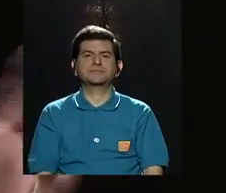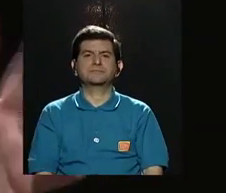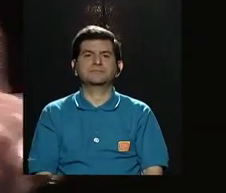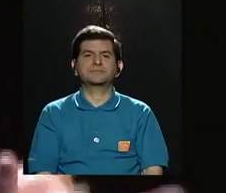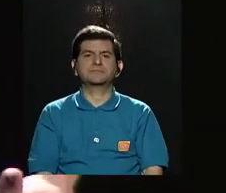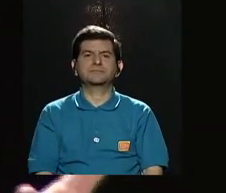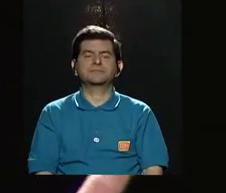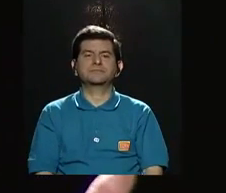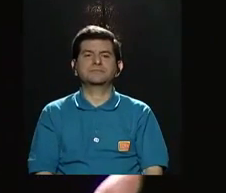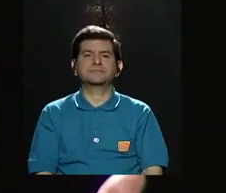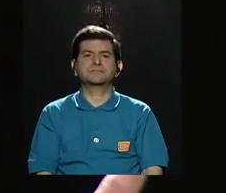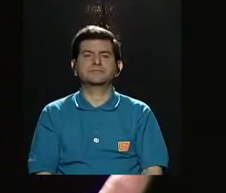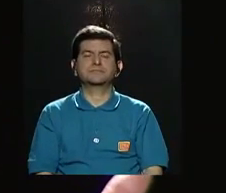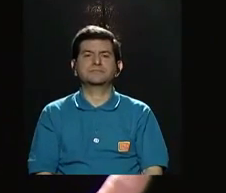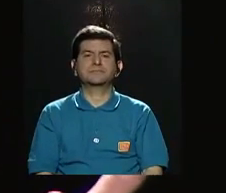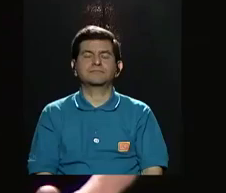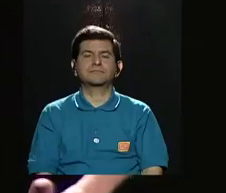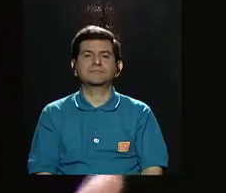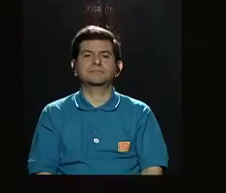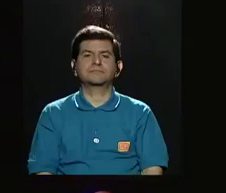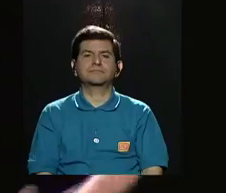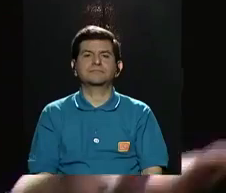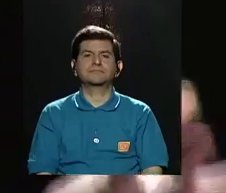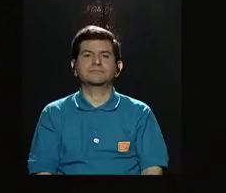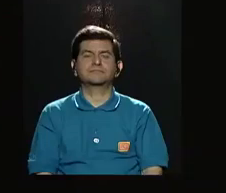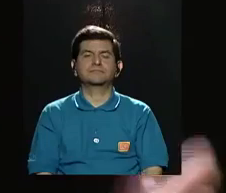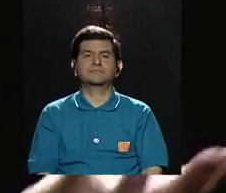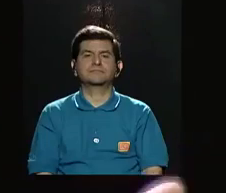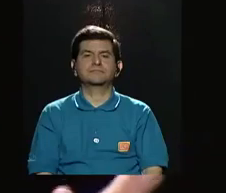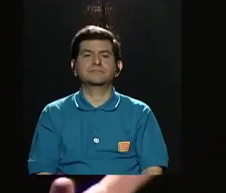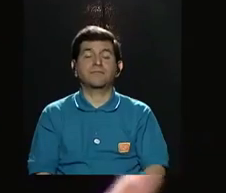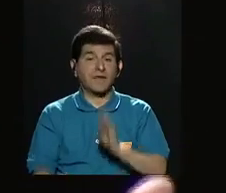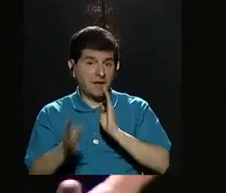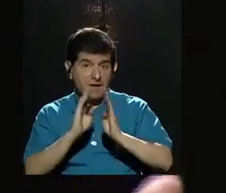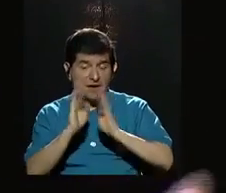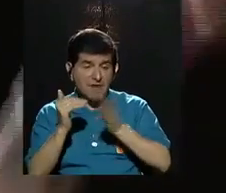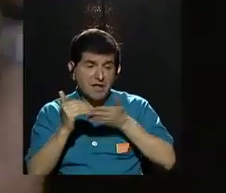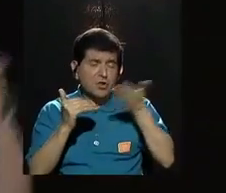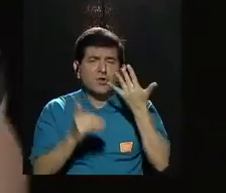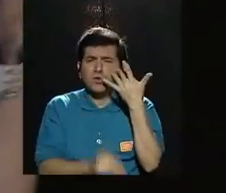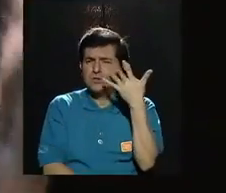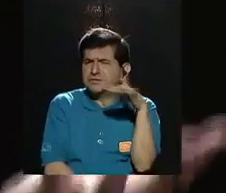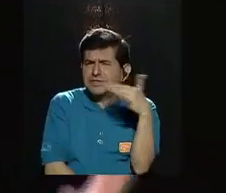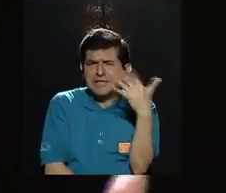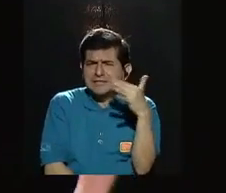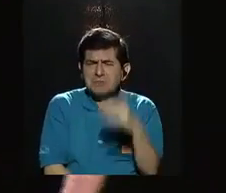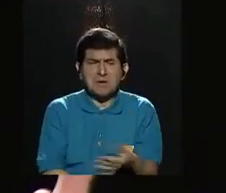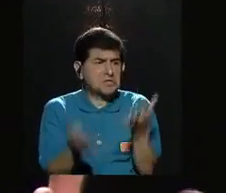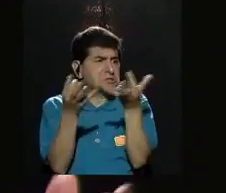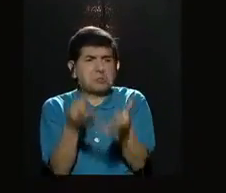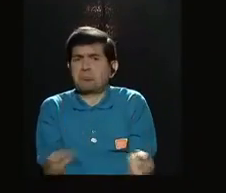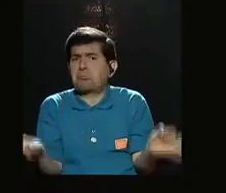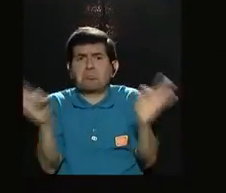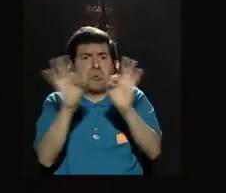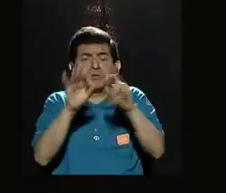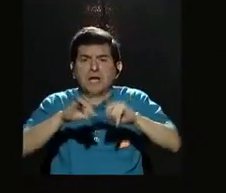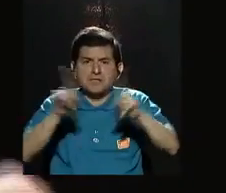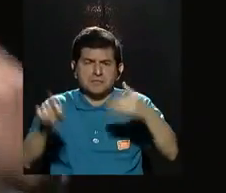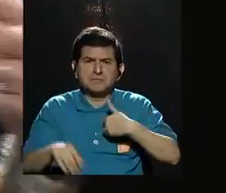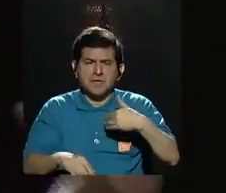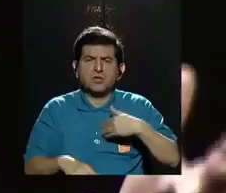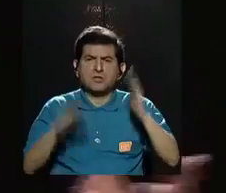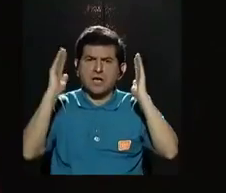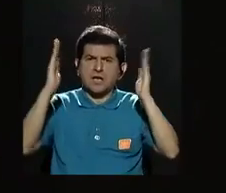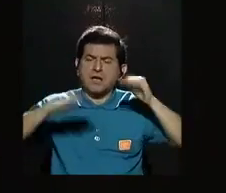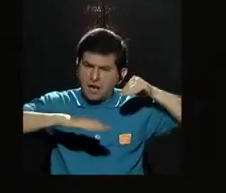And speaking about seemingly minor issues having major implications,